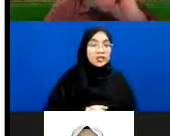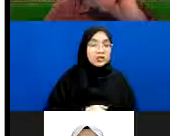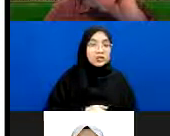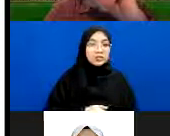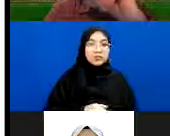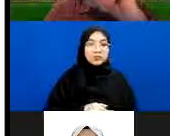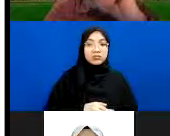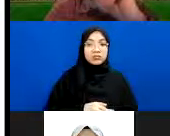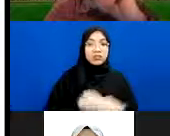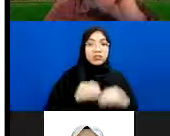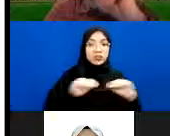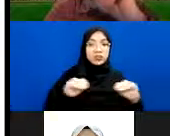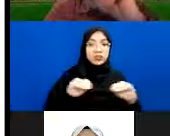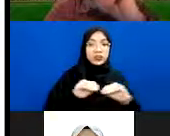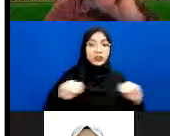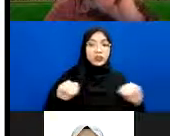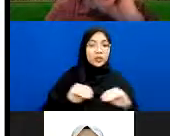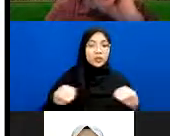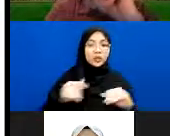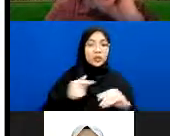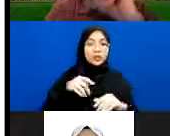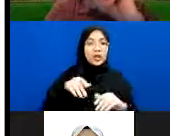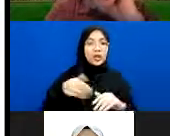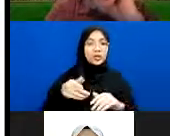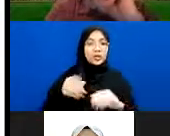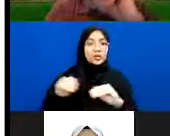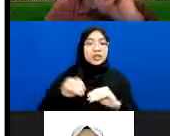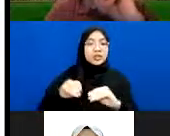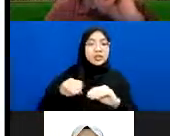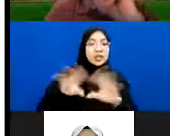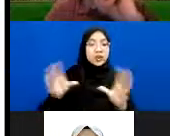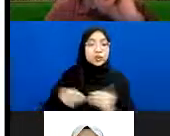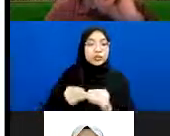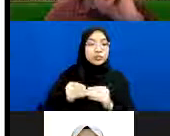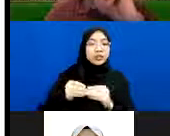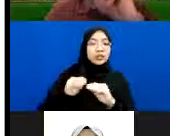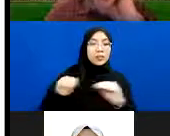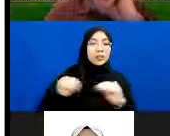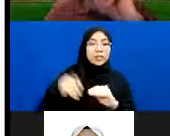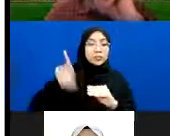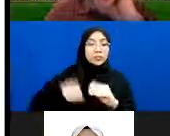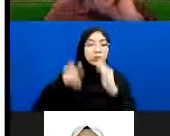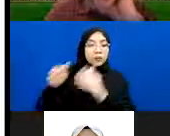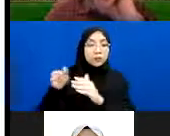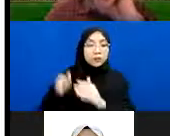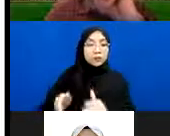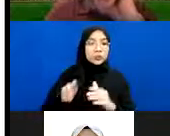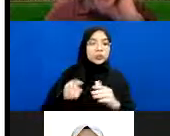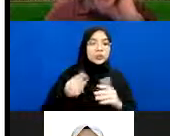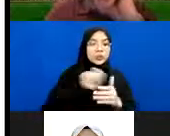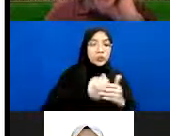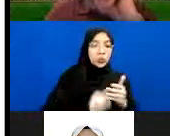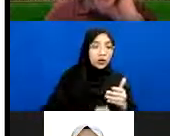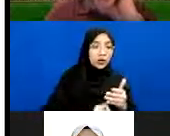2021, the inclusion of special educational needs students in mainstream schools is a global